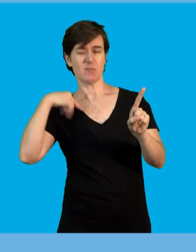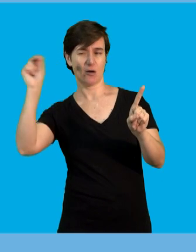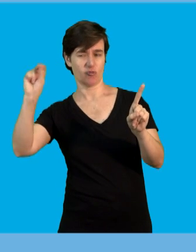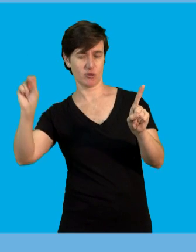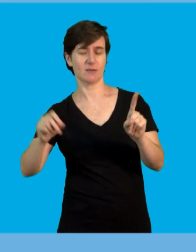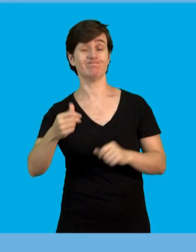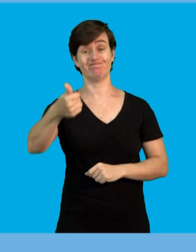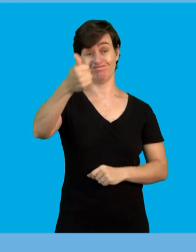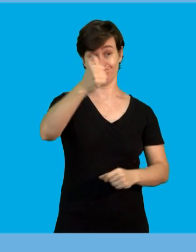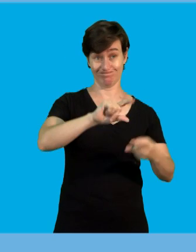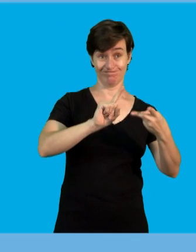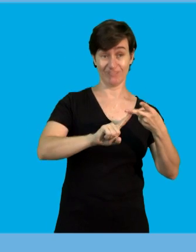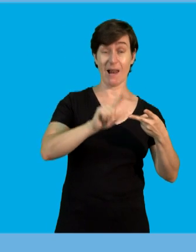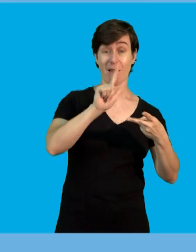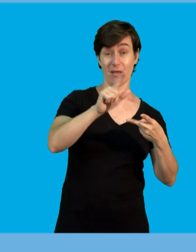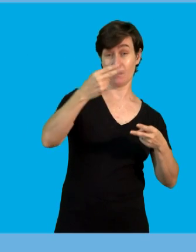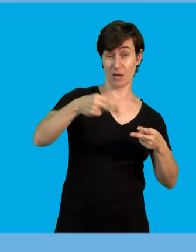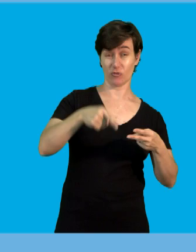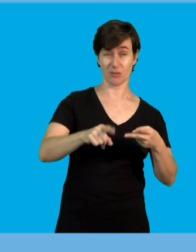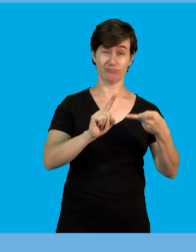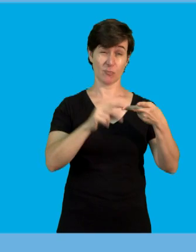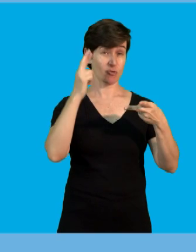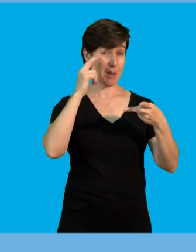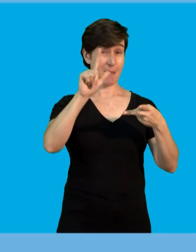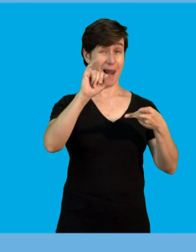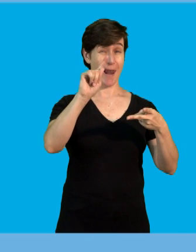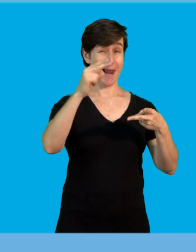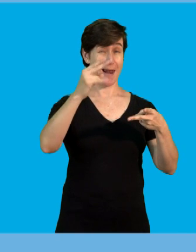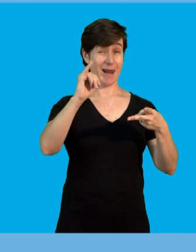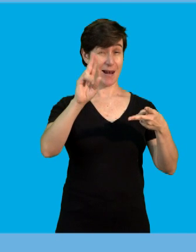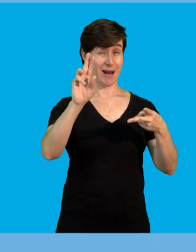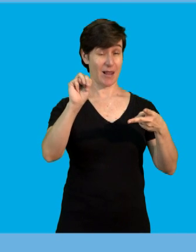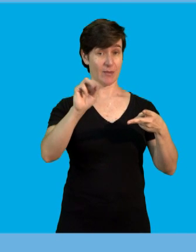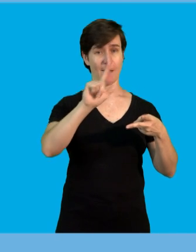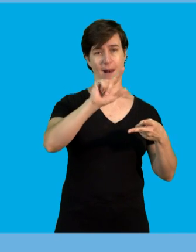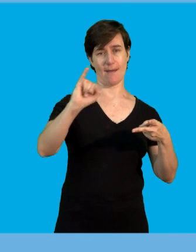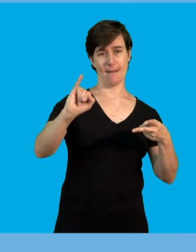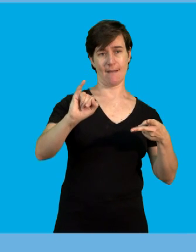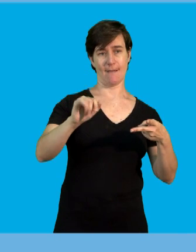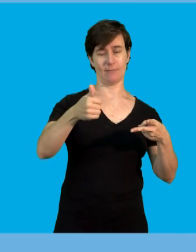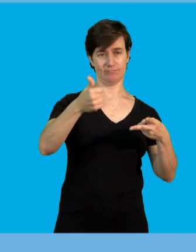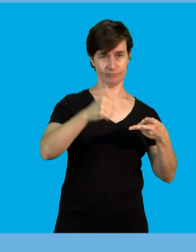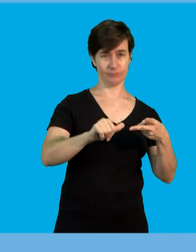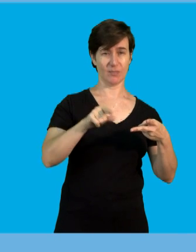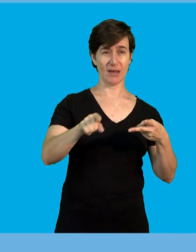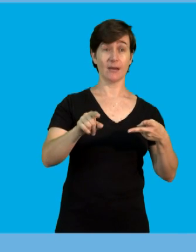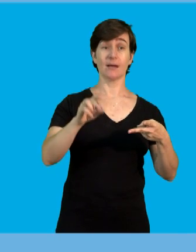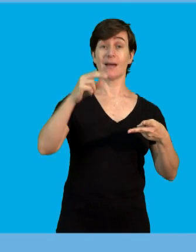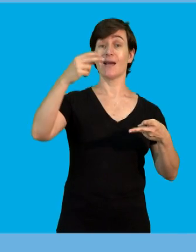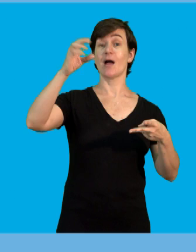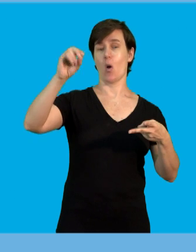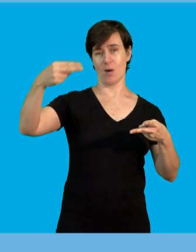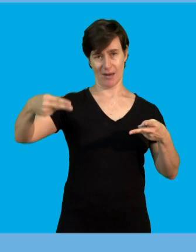Then the next one, lithium hydroxide. We said lithium has a symbol Li, and then Li and